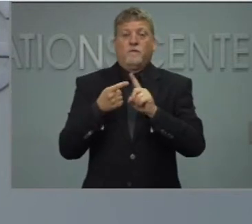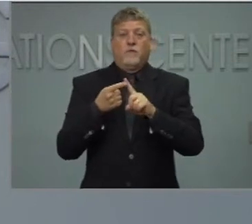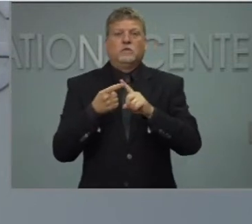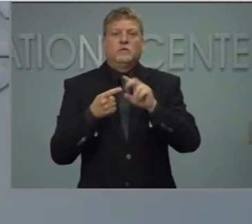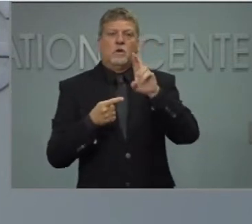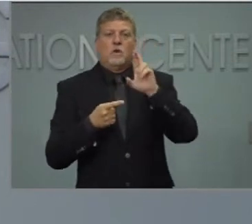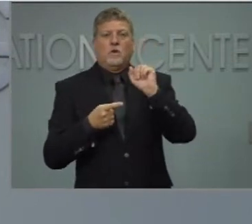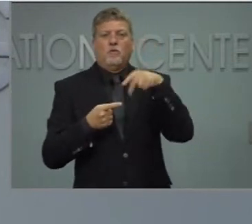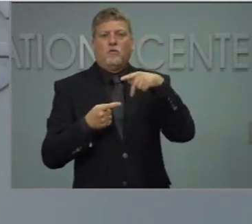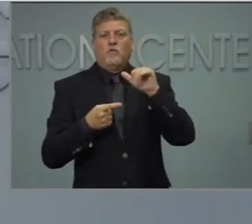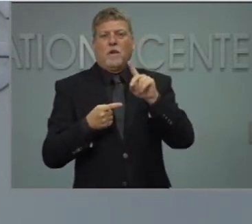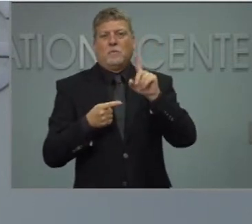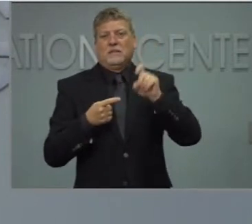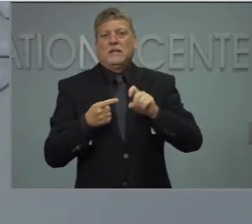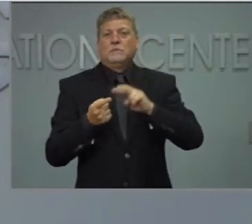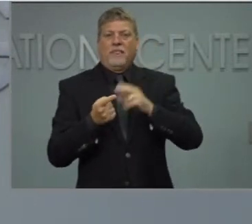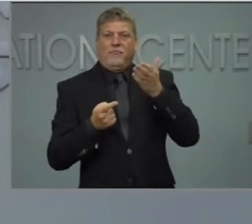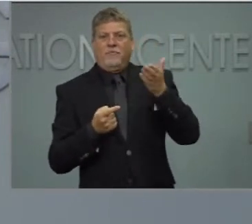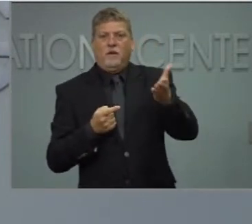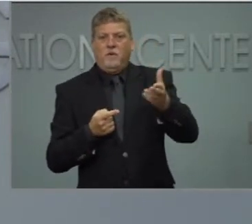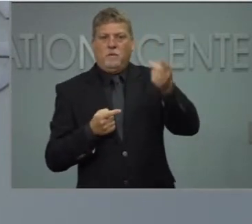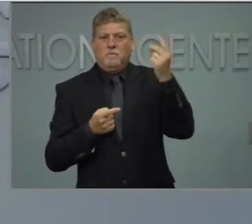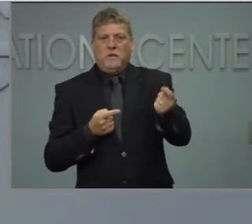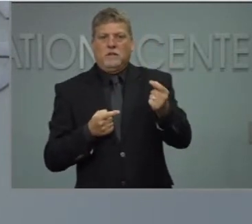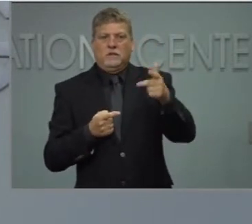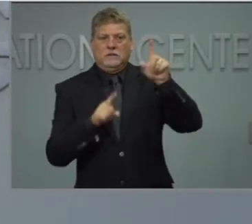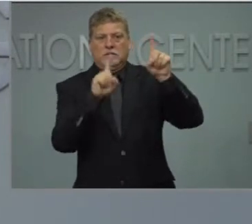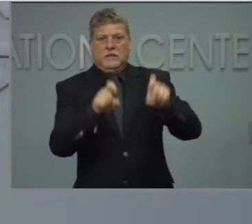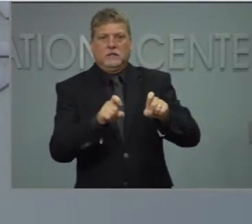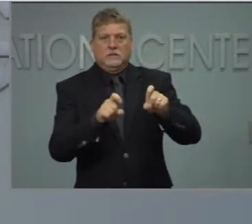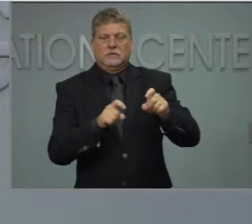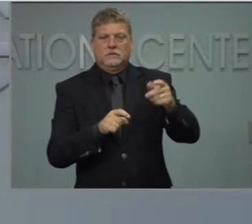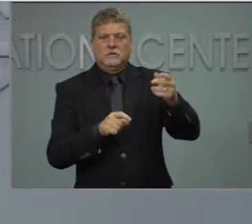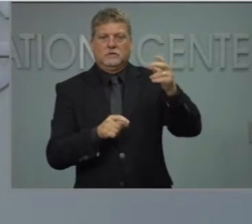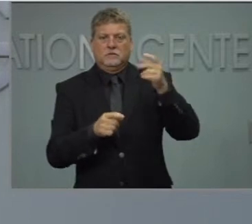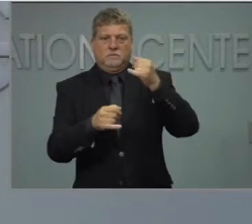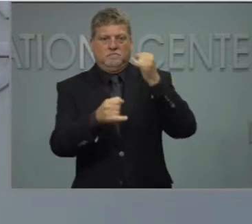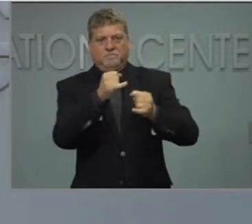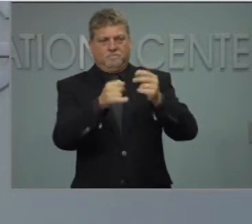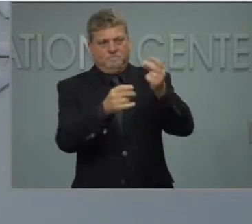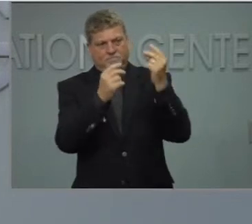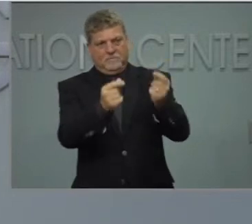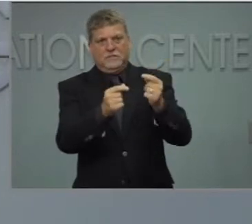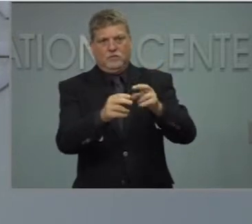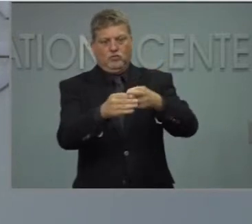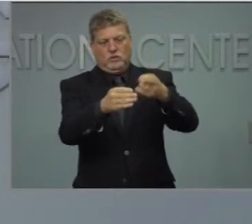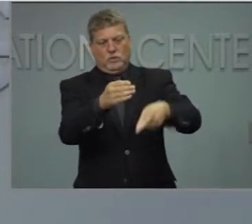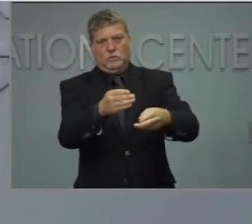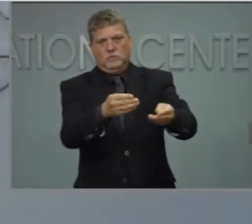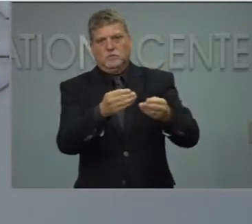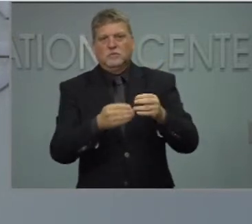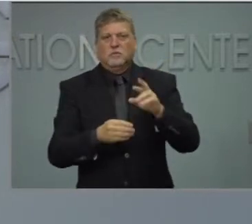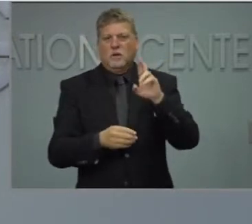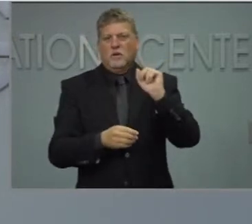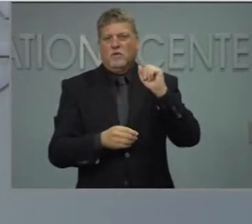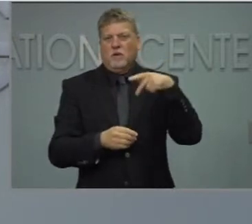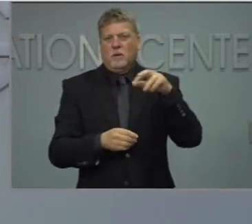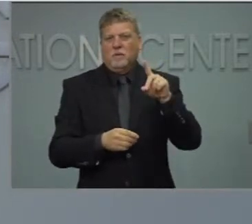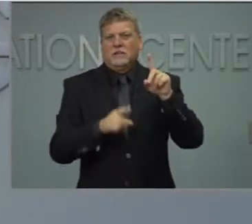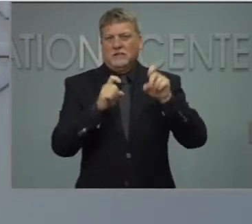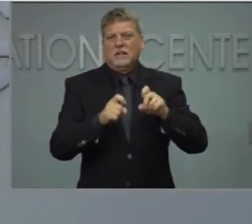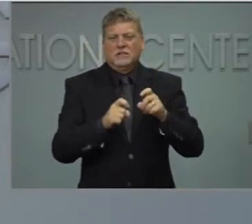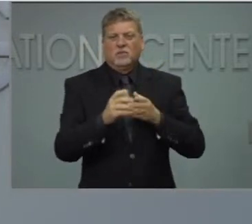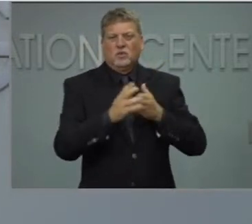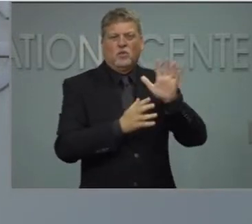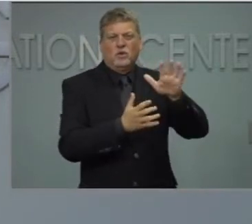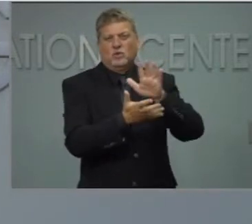rapid tests right on site at all of our schools. So that we want to make sure happens, as well as access to a school nurse.